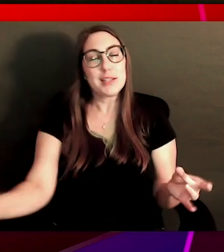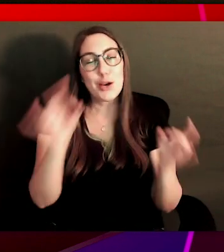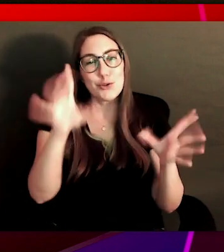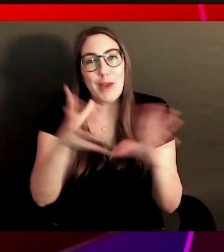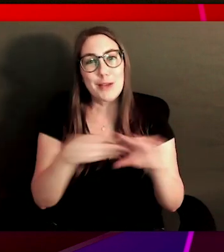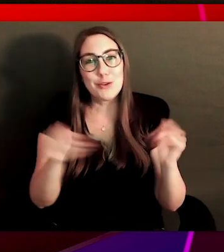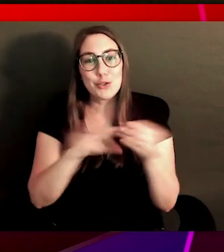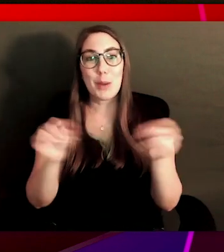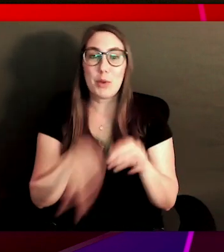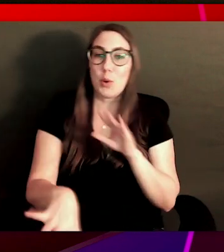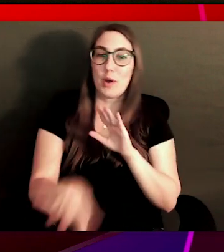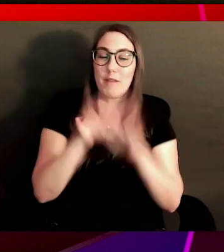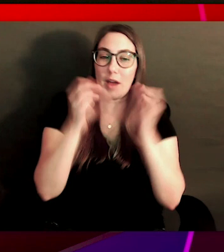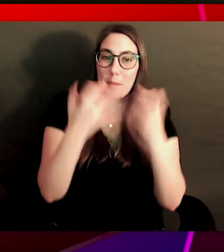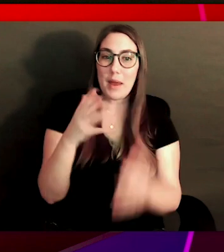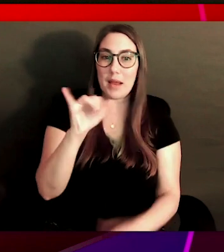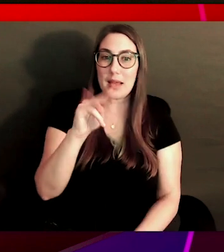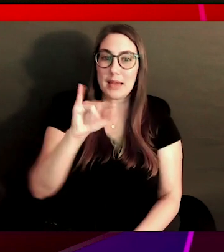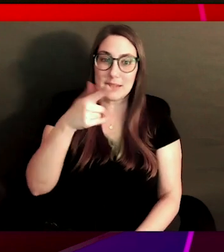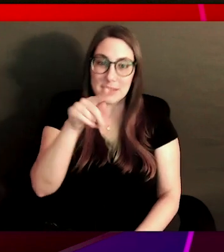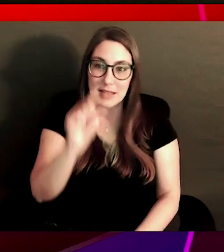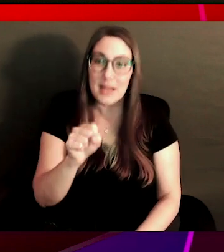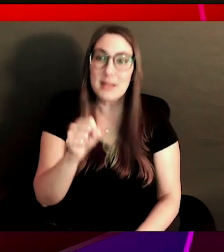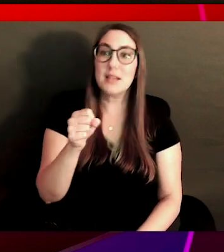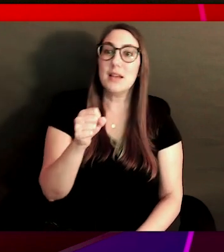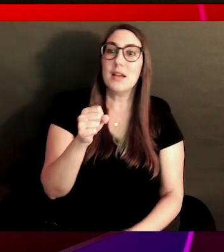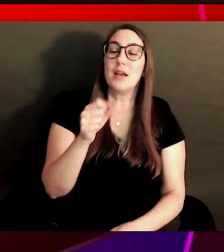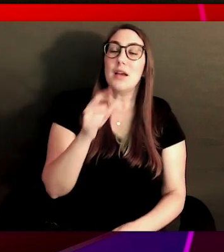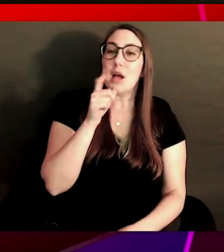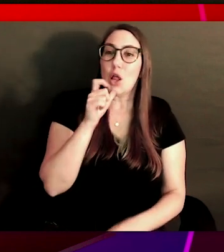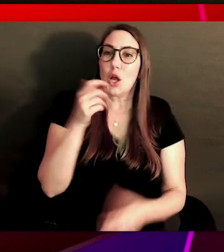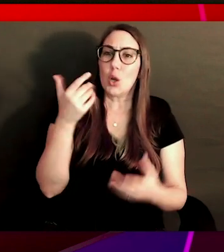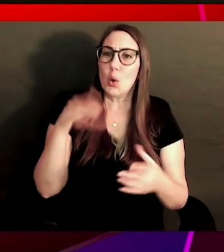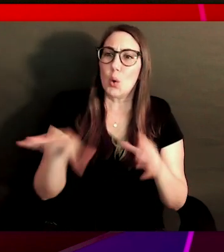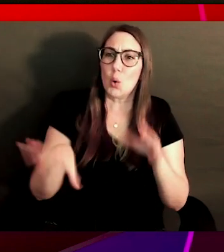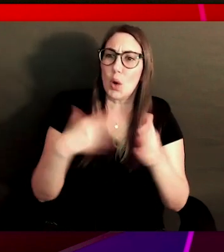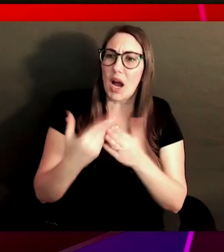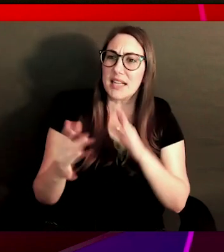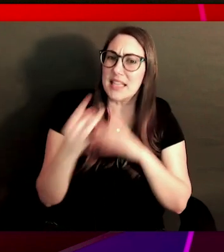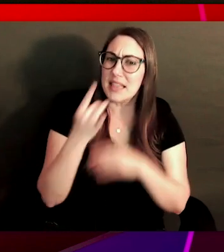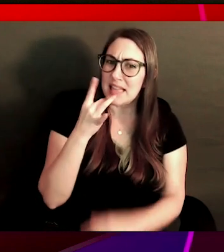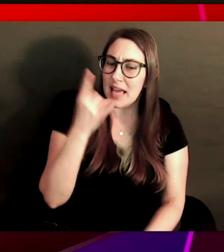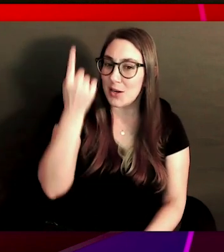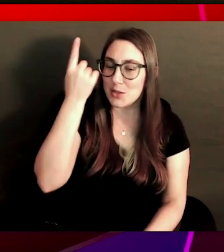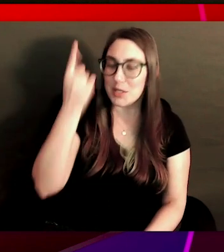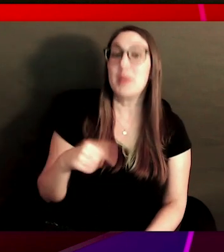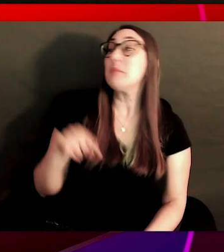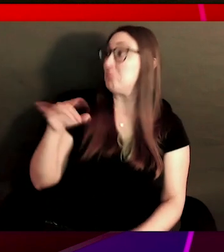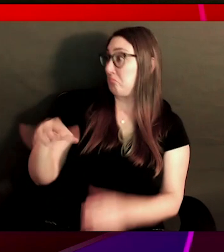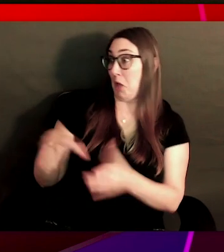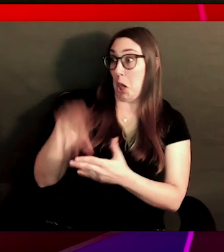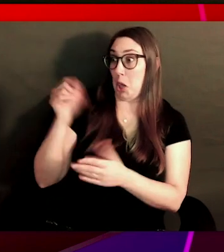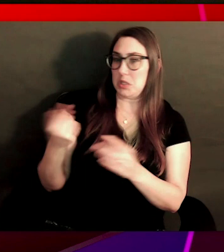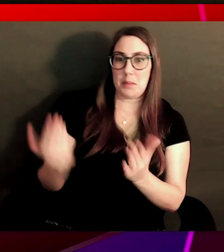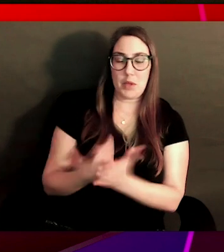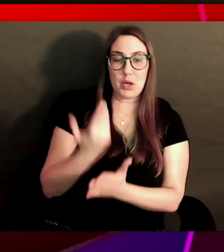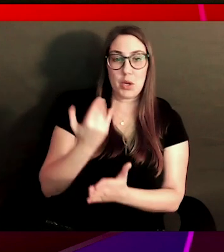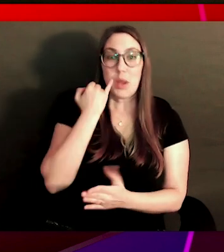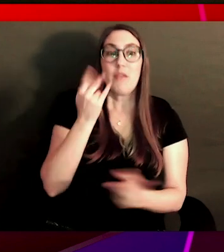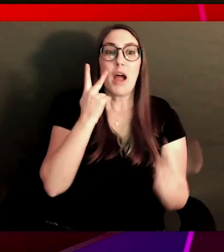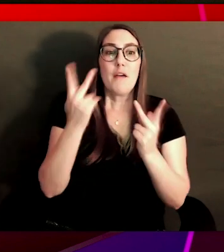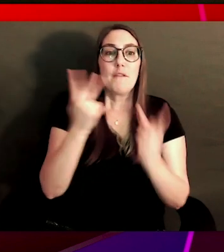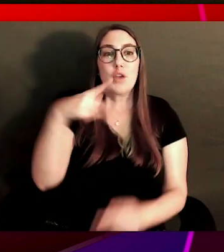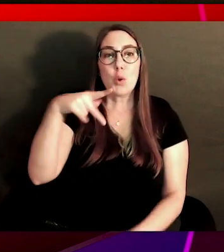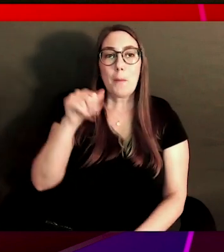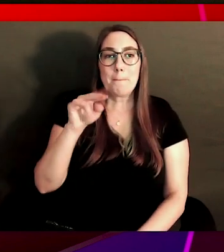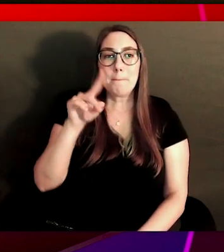off like the fares that they paid and things like that on who got to the lifeboats. I learned something new. If I check the view pandas table here, you can see what this would